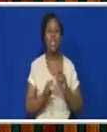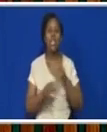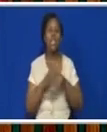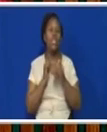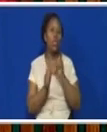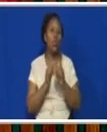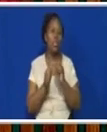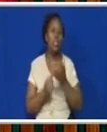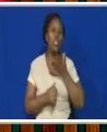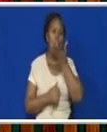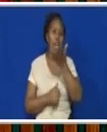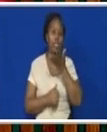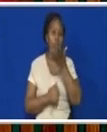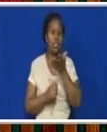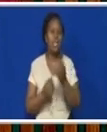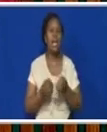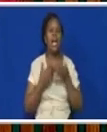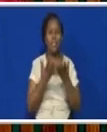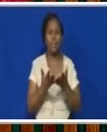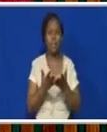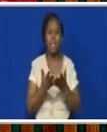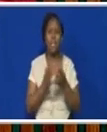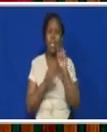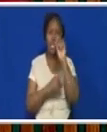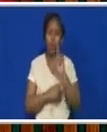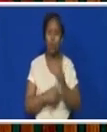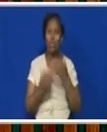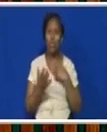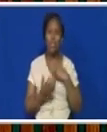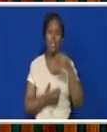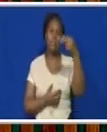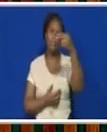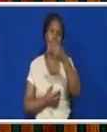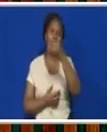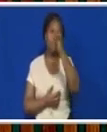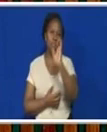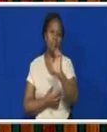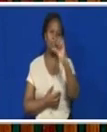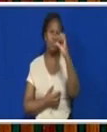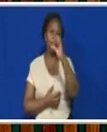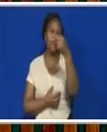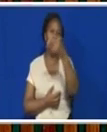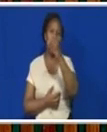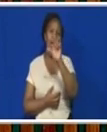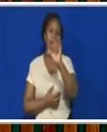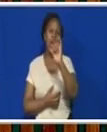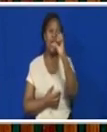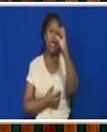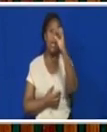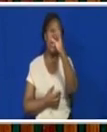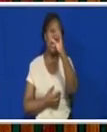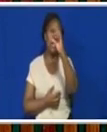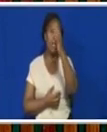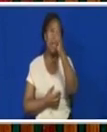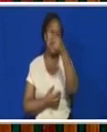the responses are given. In our case, it is highlight. Let us look at the meaning of